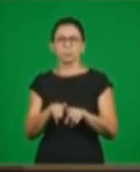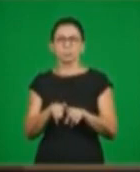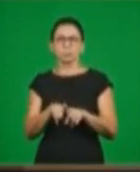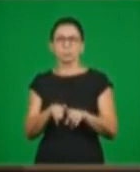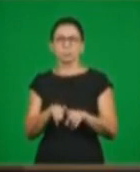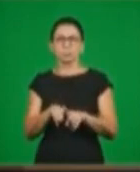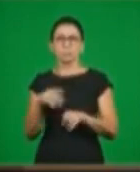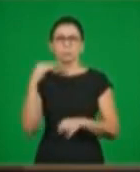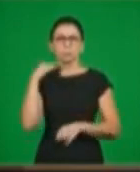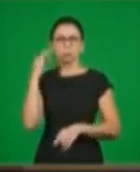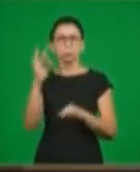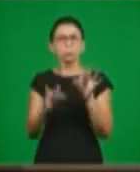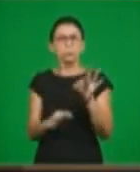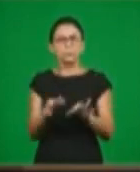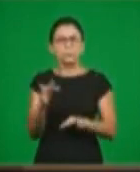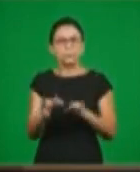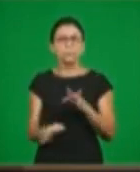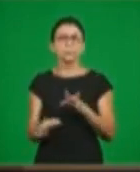of the people.